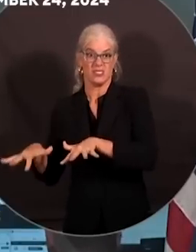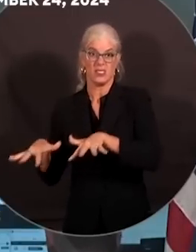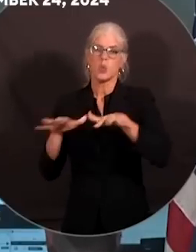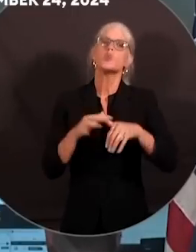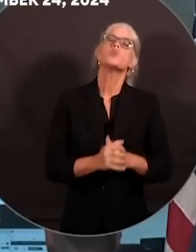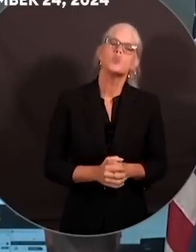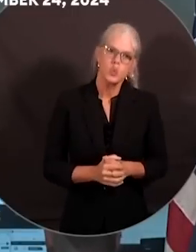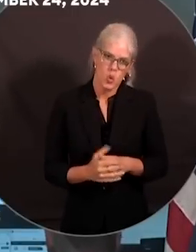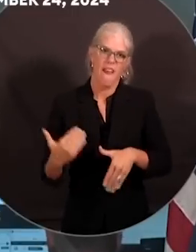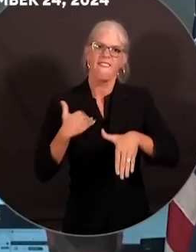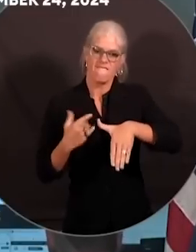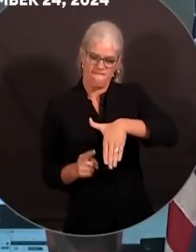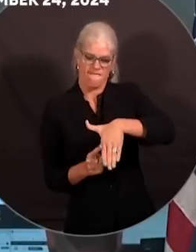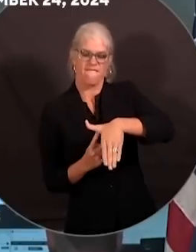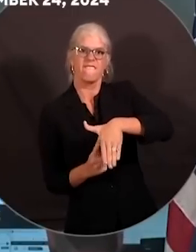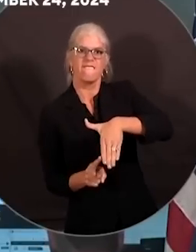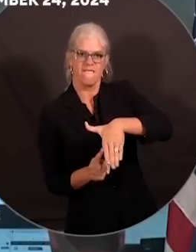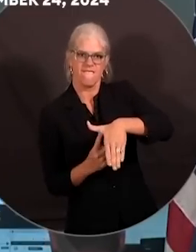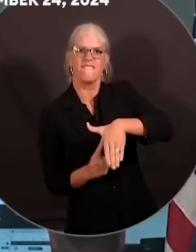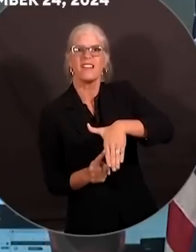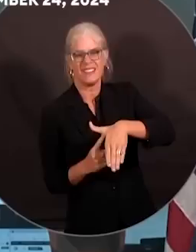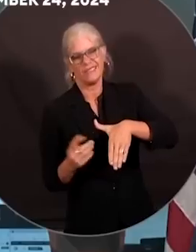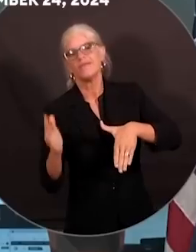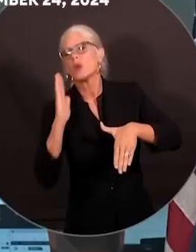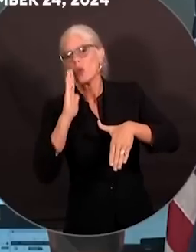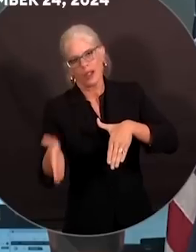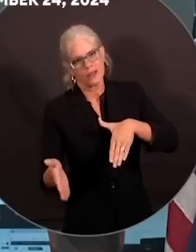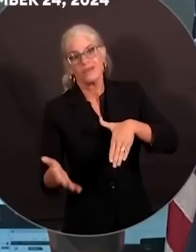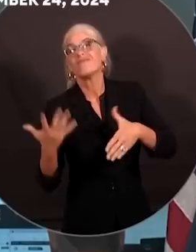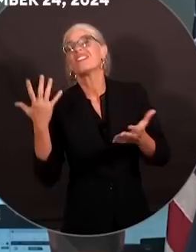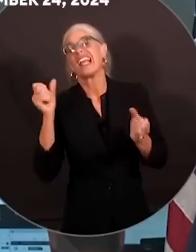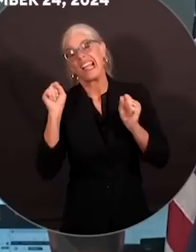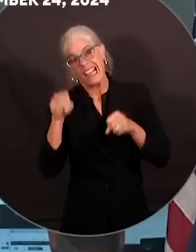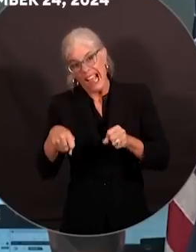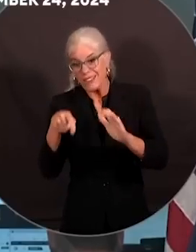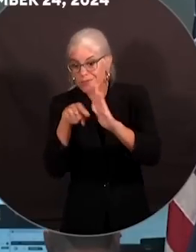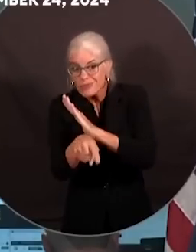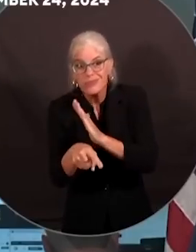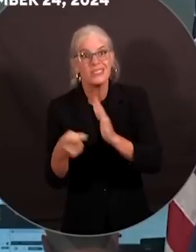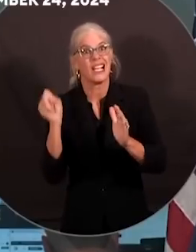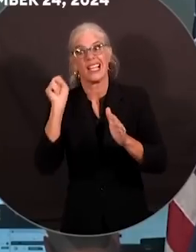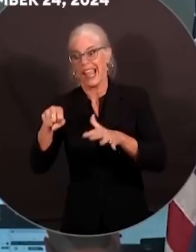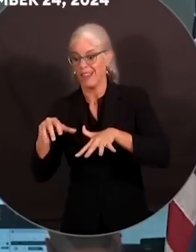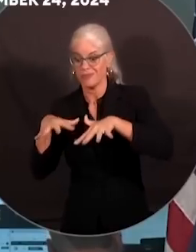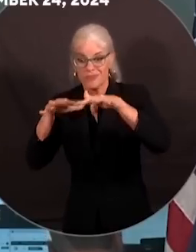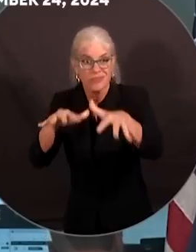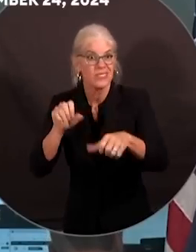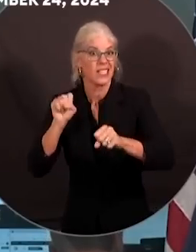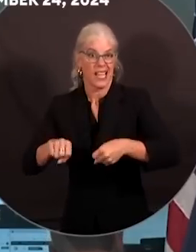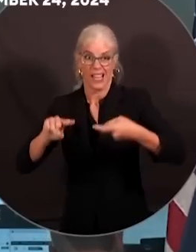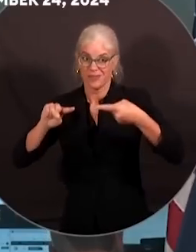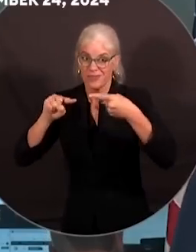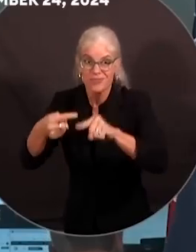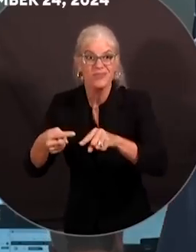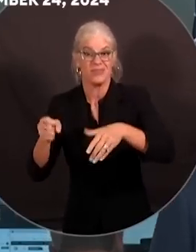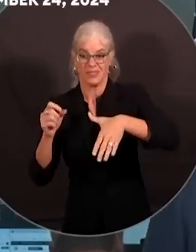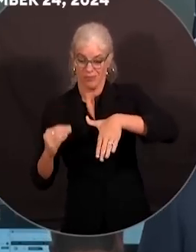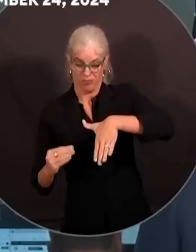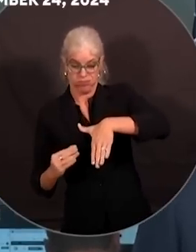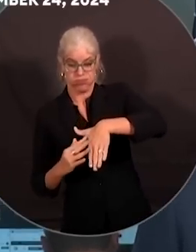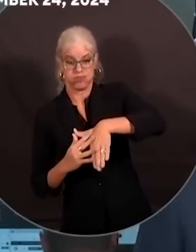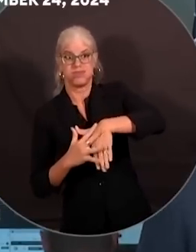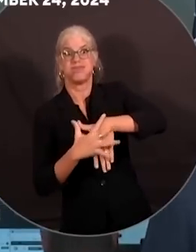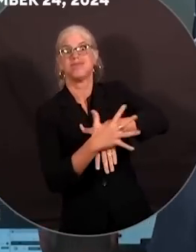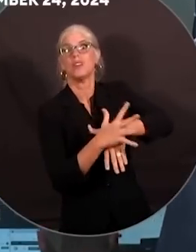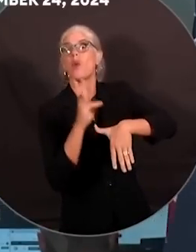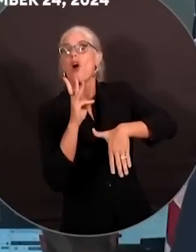Florida Panhandle, meaning that there is a possibility of life-threatening rising water moving inland from the coastline in the next 48 hours.